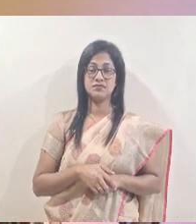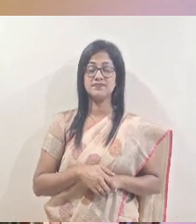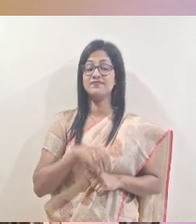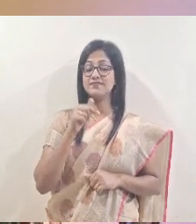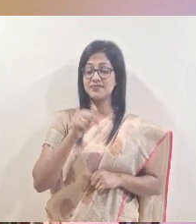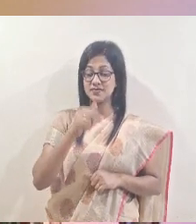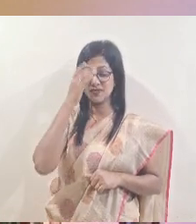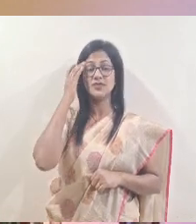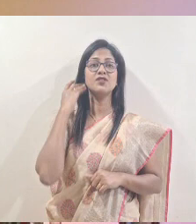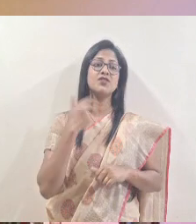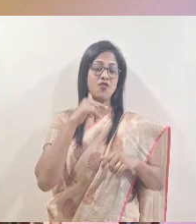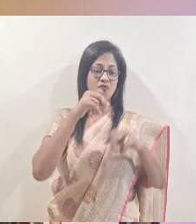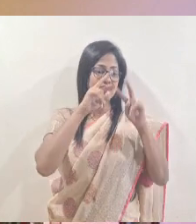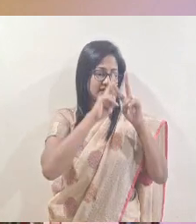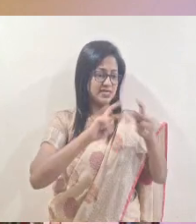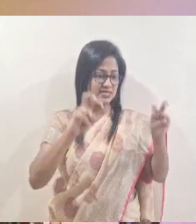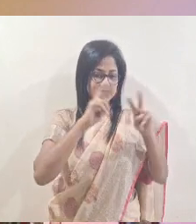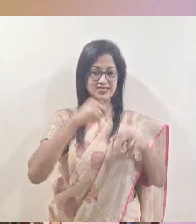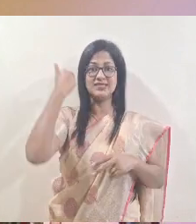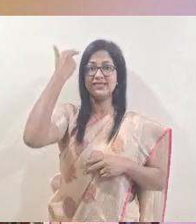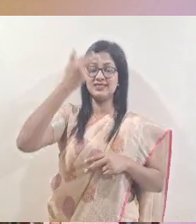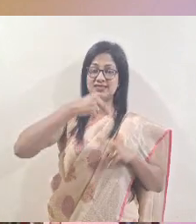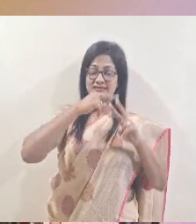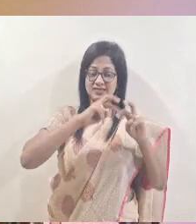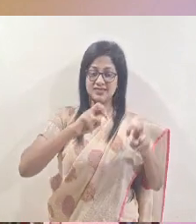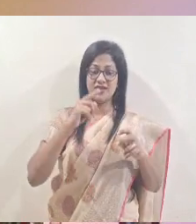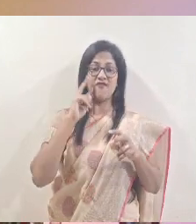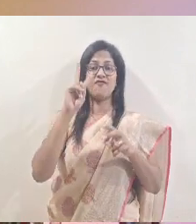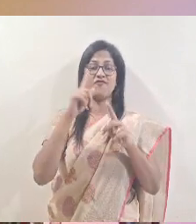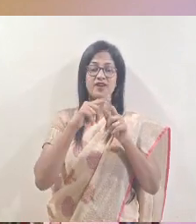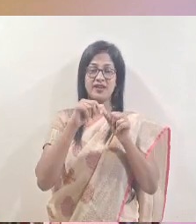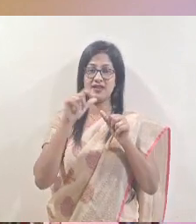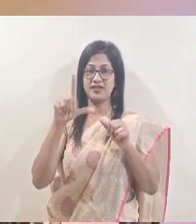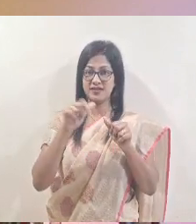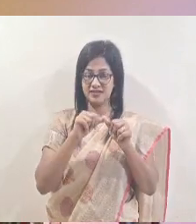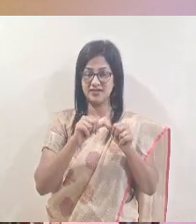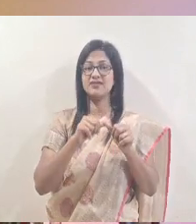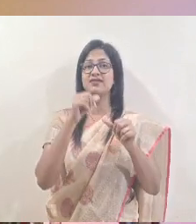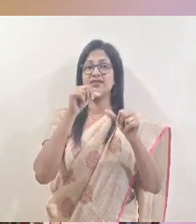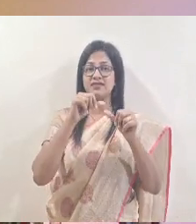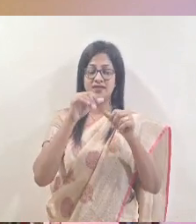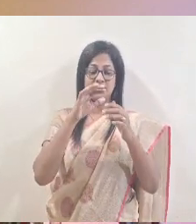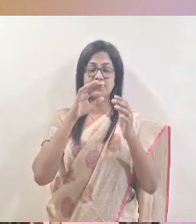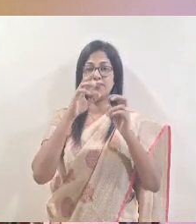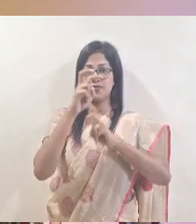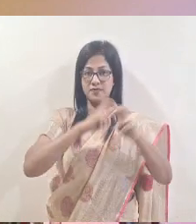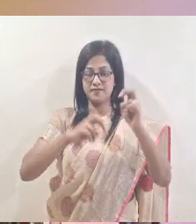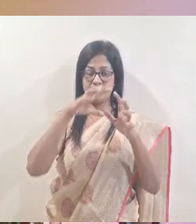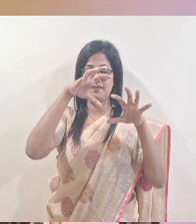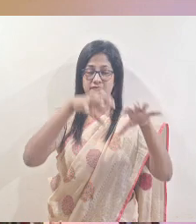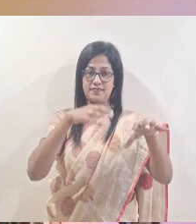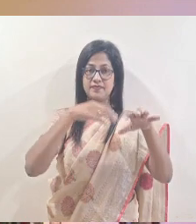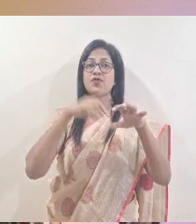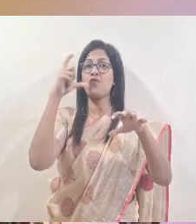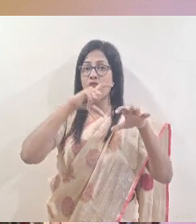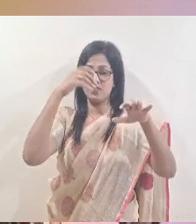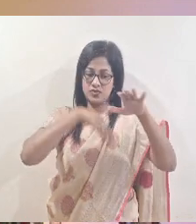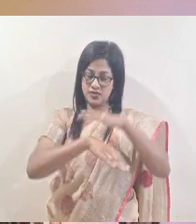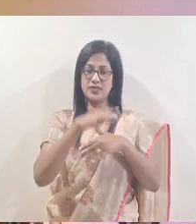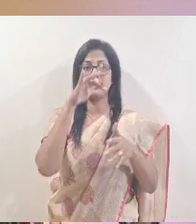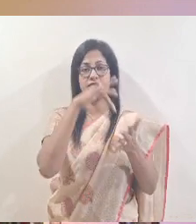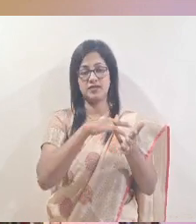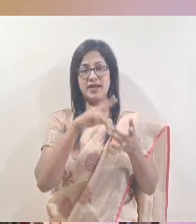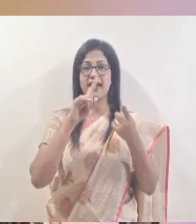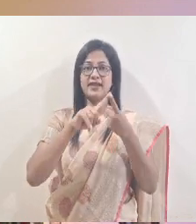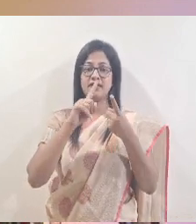So, for the purpose of a study, we have identified Vaitala Mobility Hub in the city of Kochi, located in Ernakulam district in Kerala,